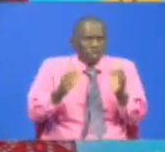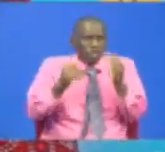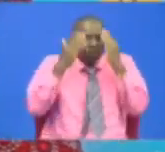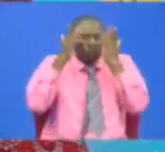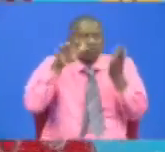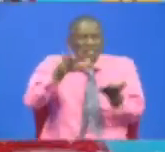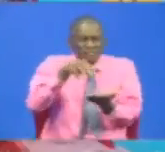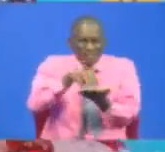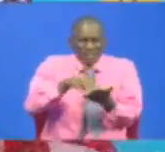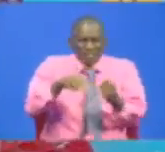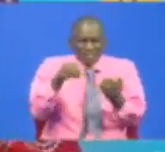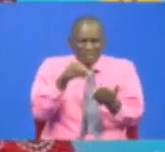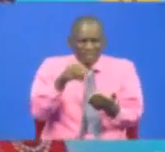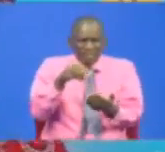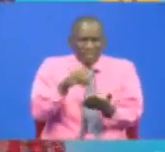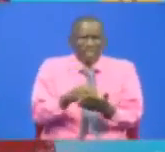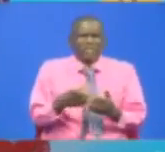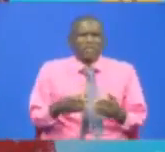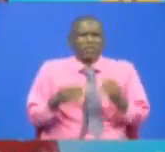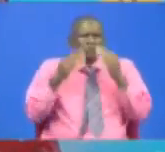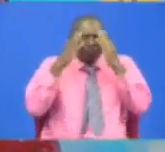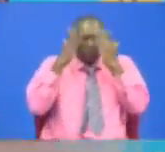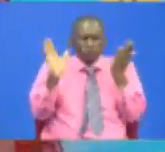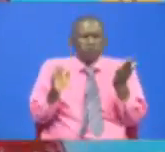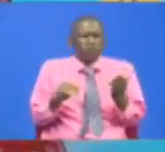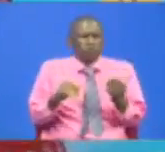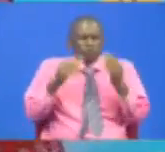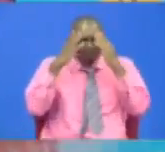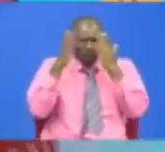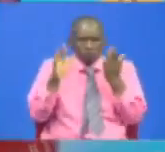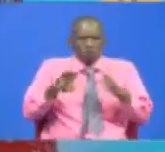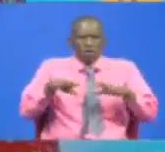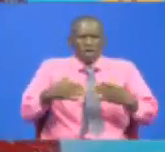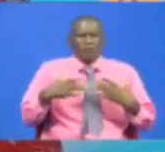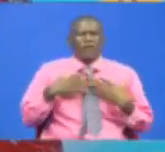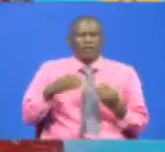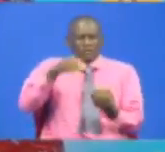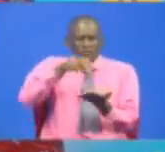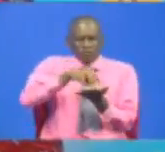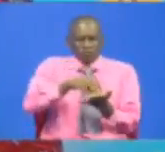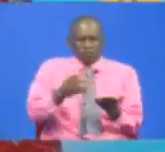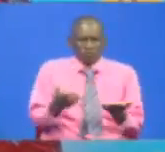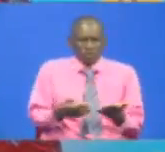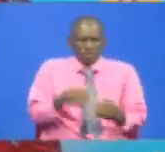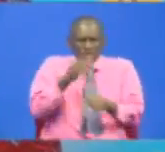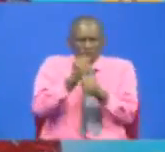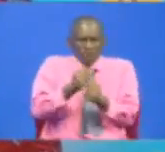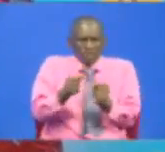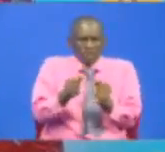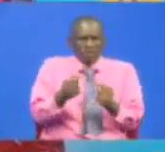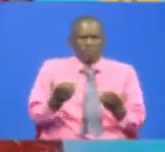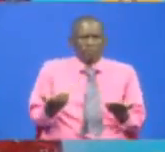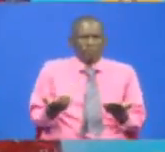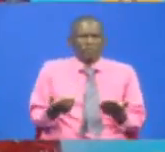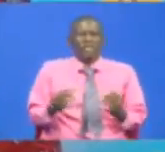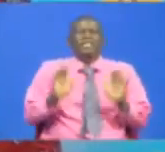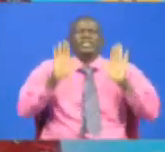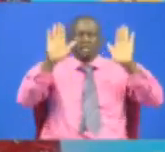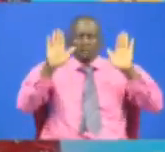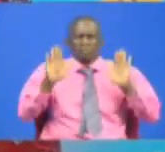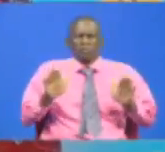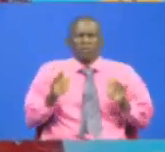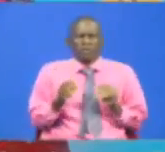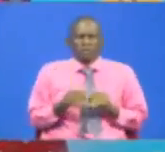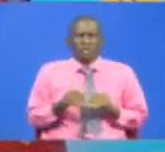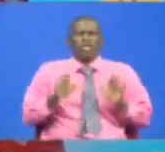of. We don't wonder under what kind of health circumstances they are operating. So it's important.